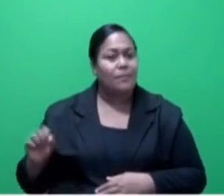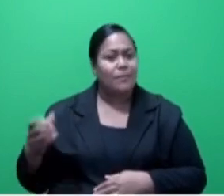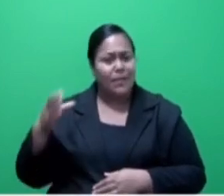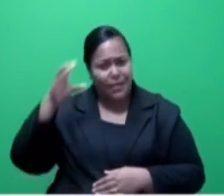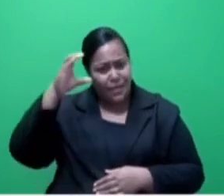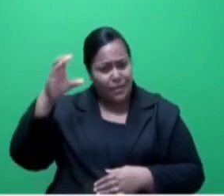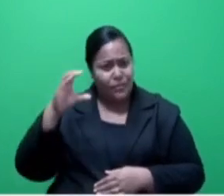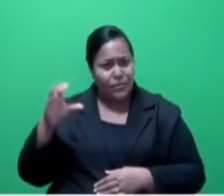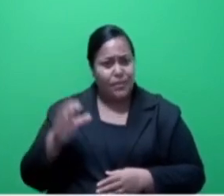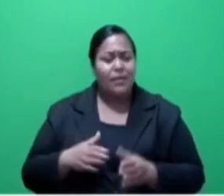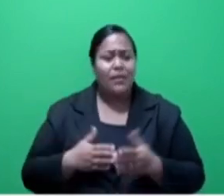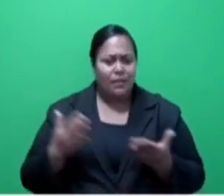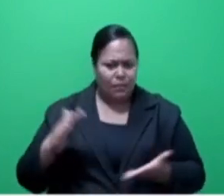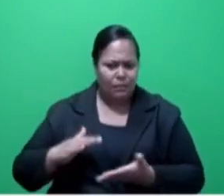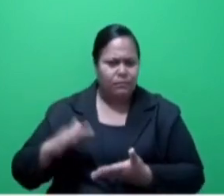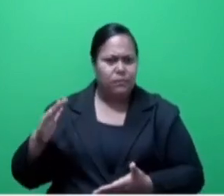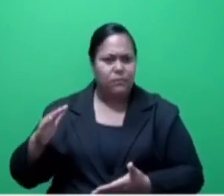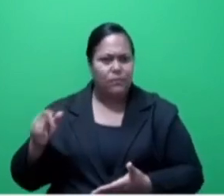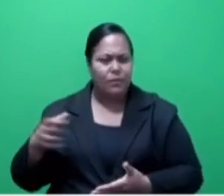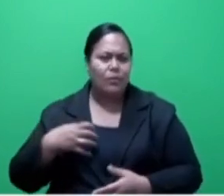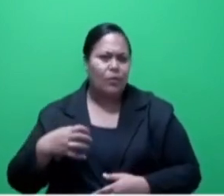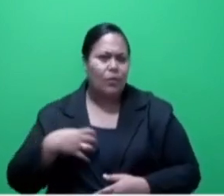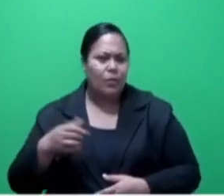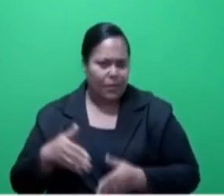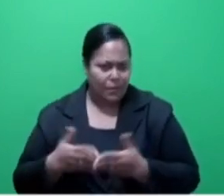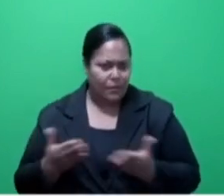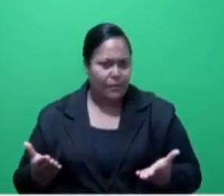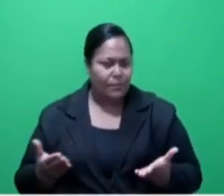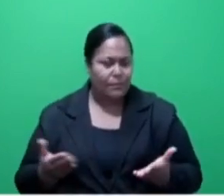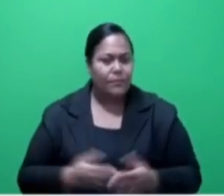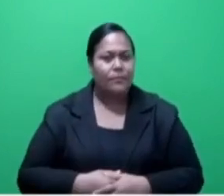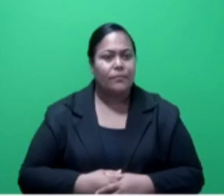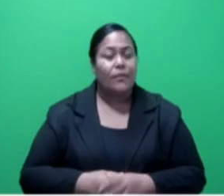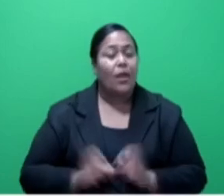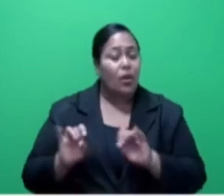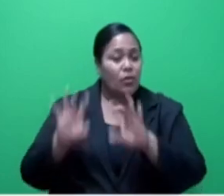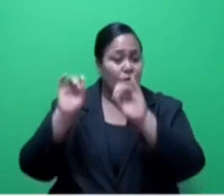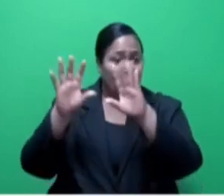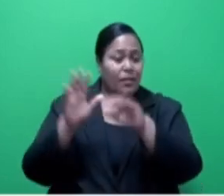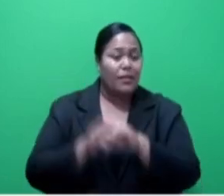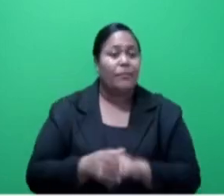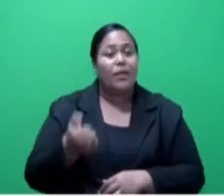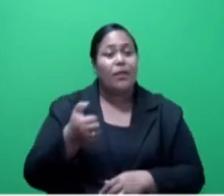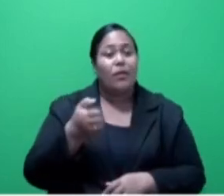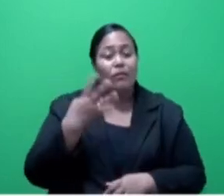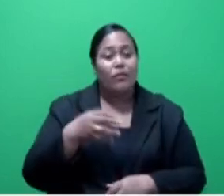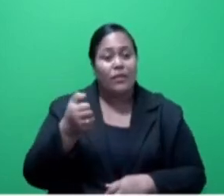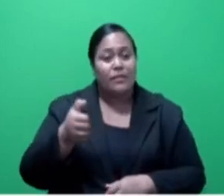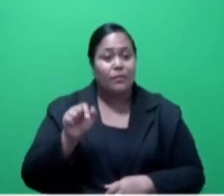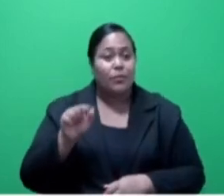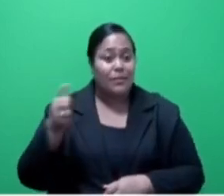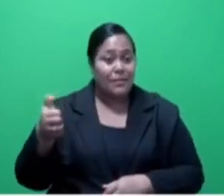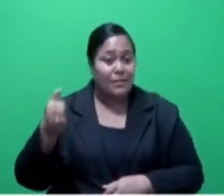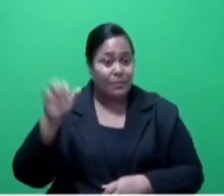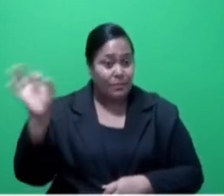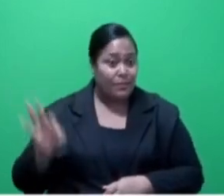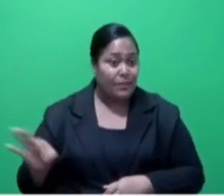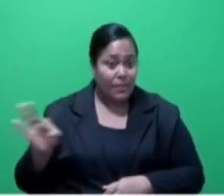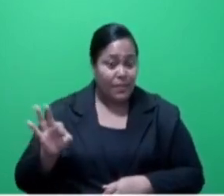now 81.9%. Australia, 46.6% debt to GDP ratio 2019,